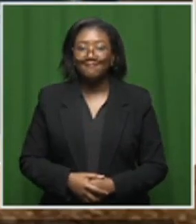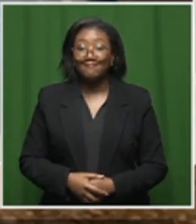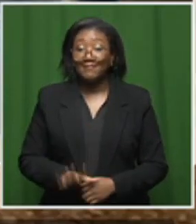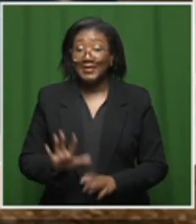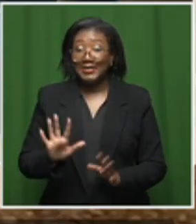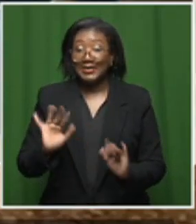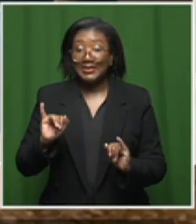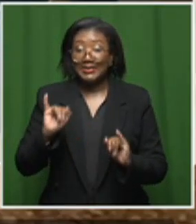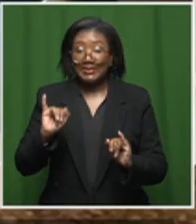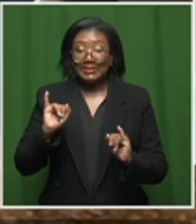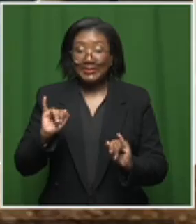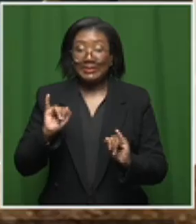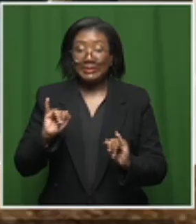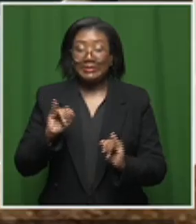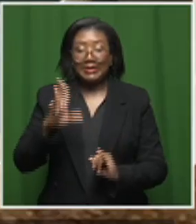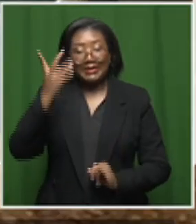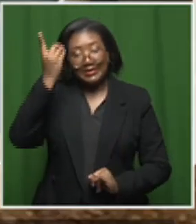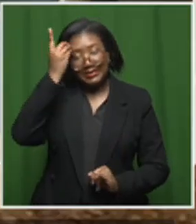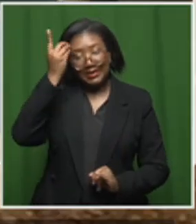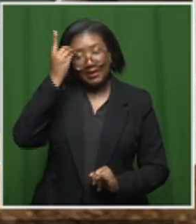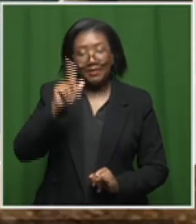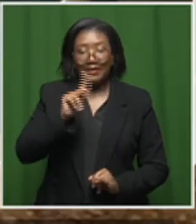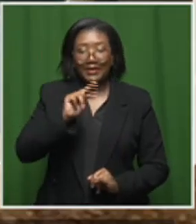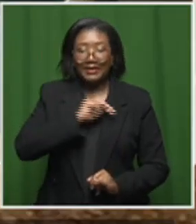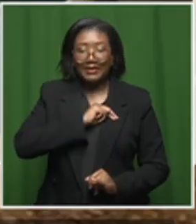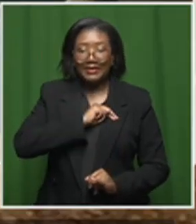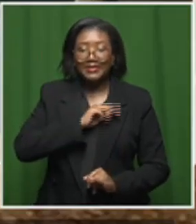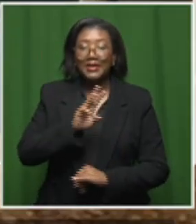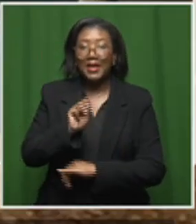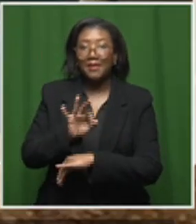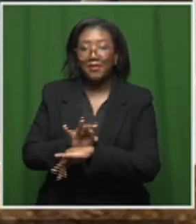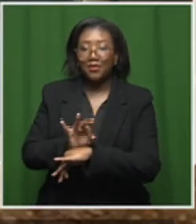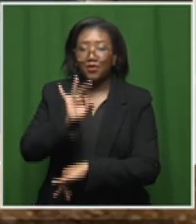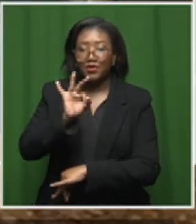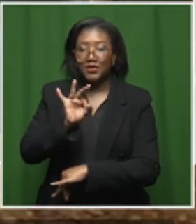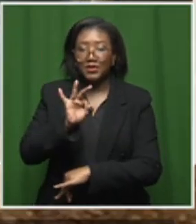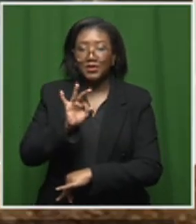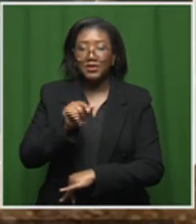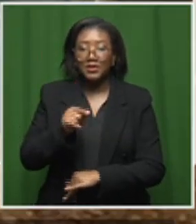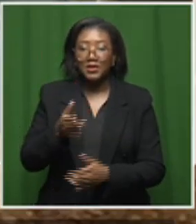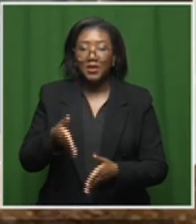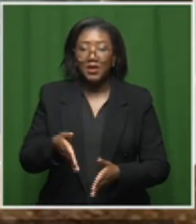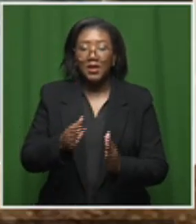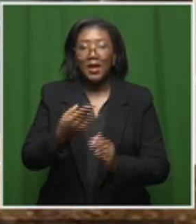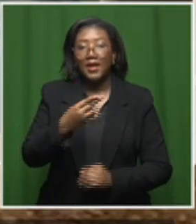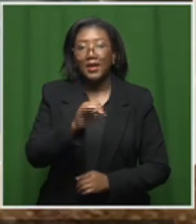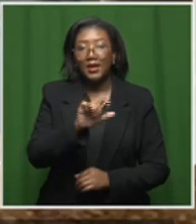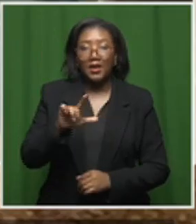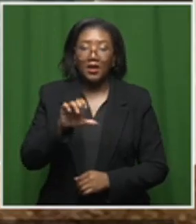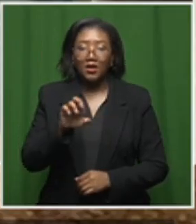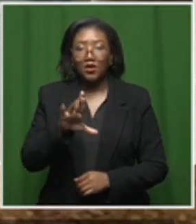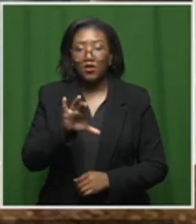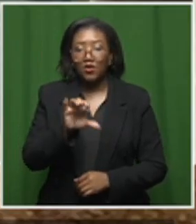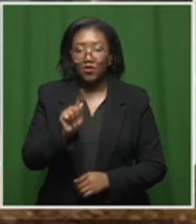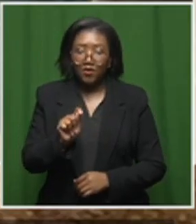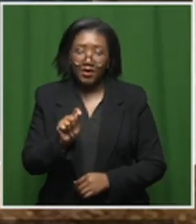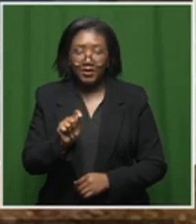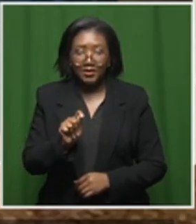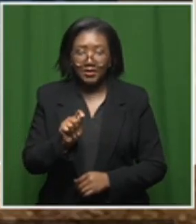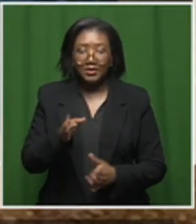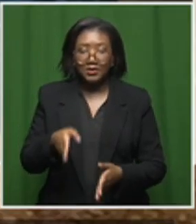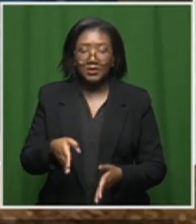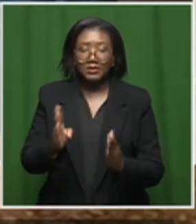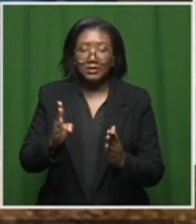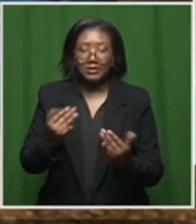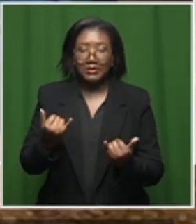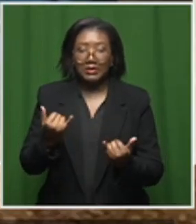that's unfolding. This is down in KZN. It's the M13 between Hillcrest and Kloof. This is a burning